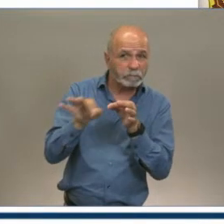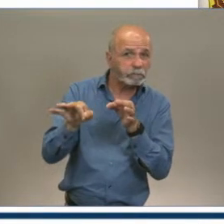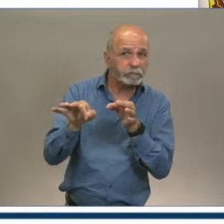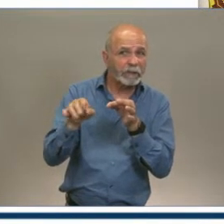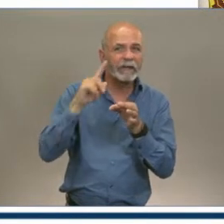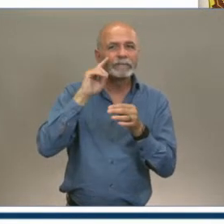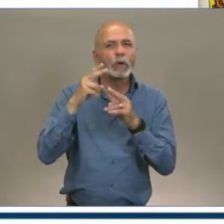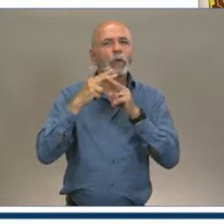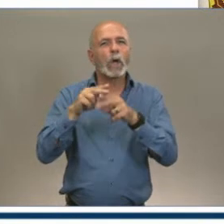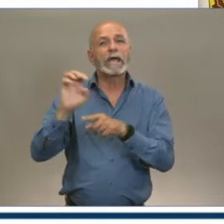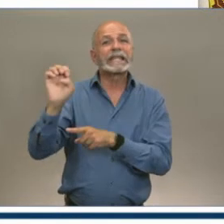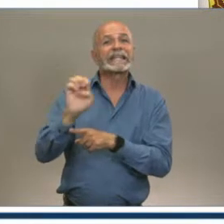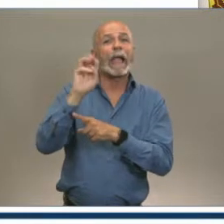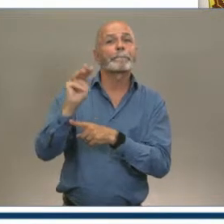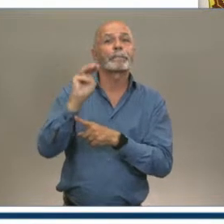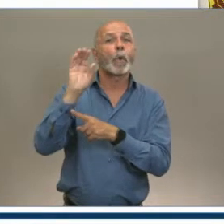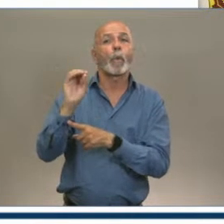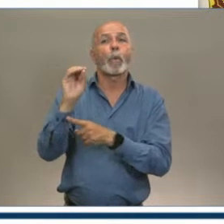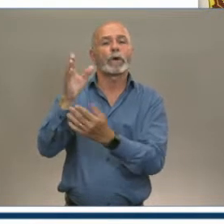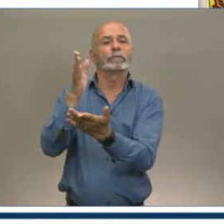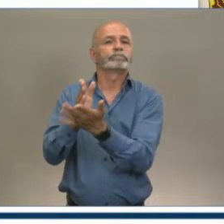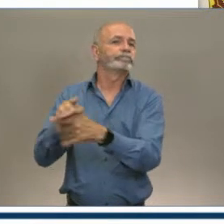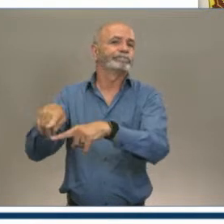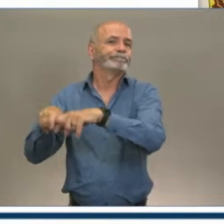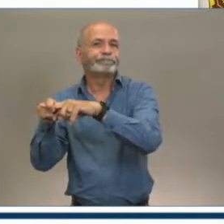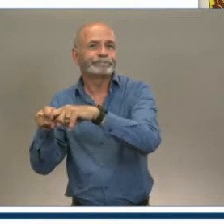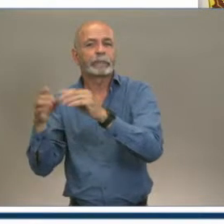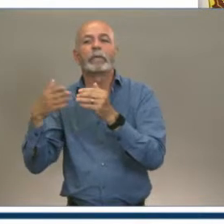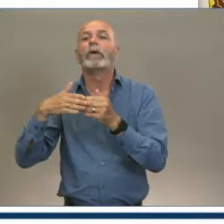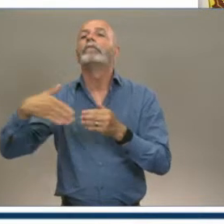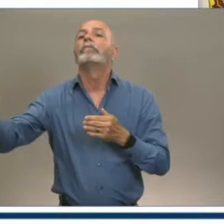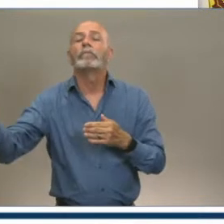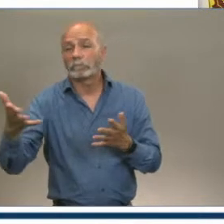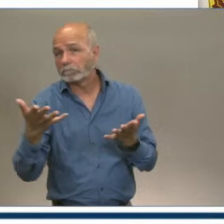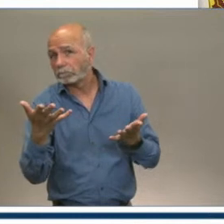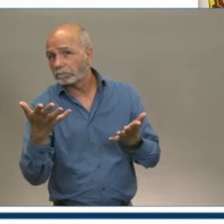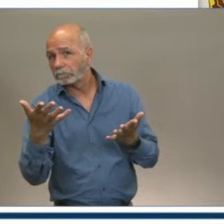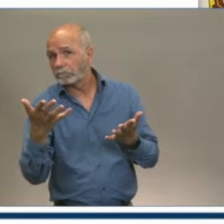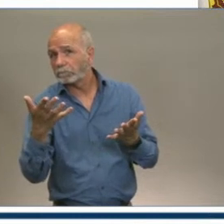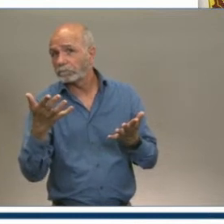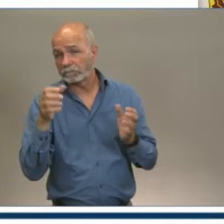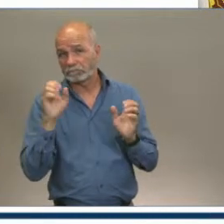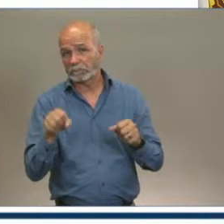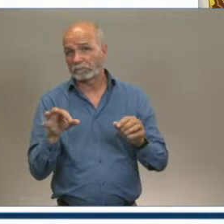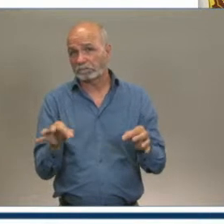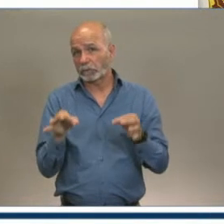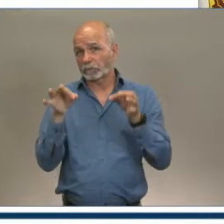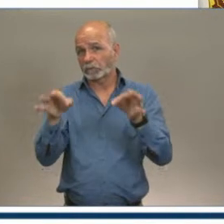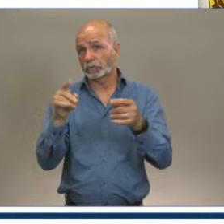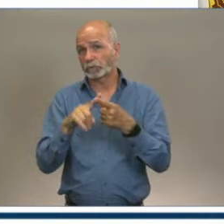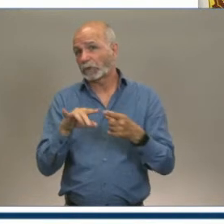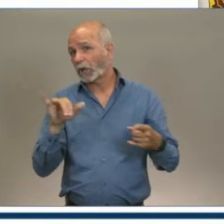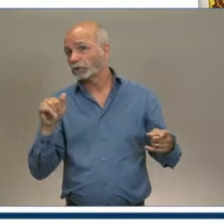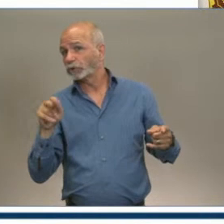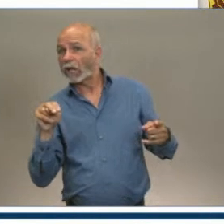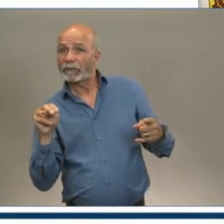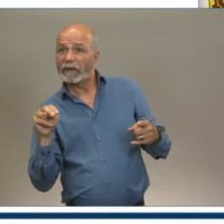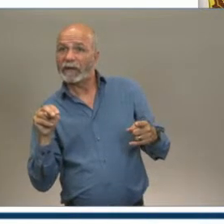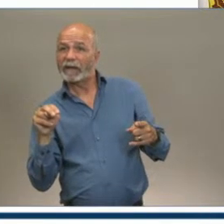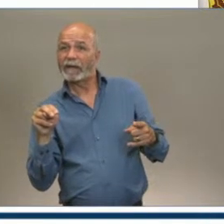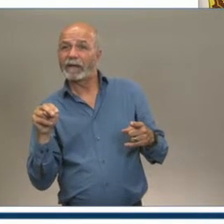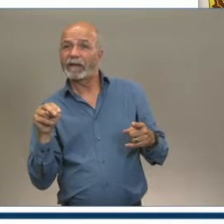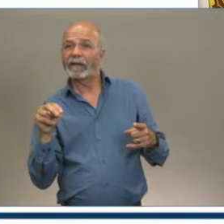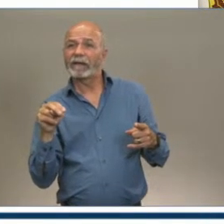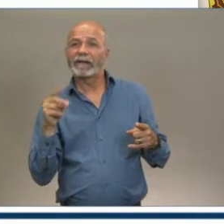believe January of next year? Is there any thought to extending it through to January, even if we come out of COVID early? Yeah, there's